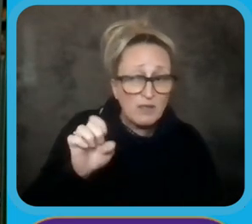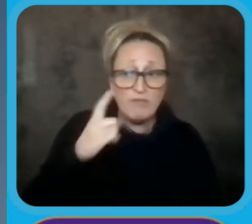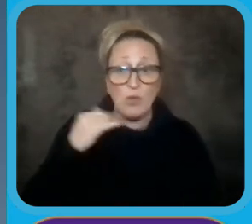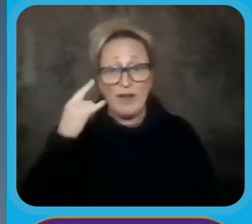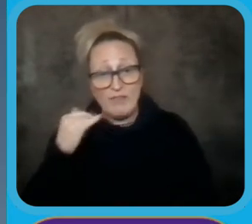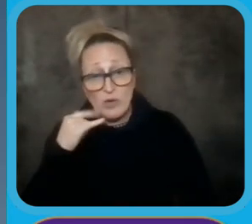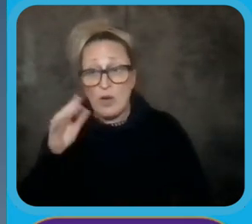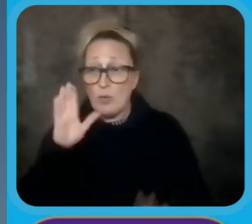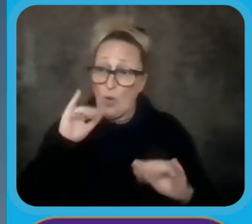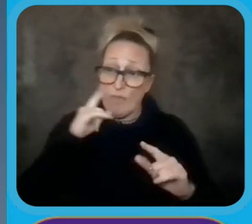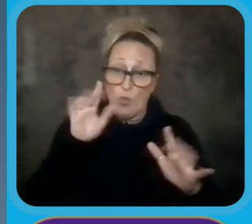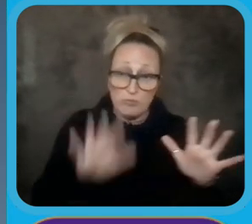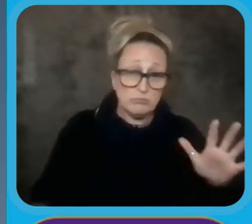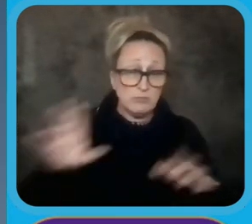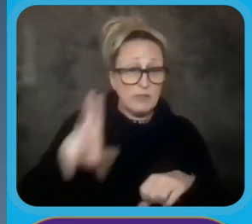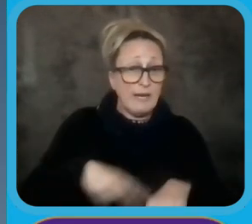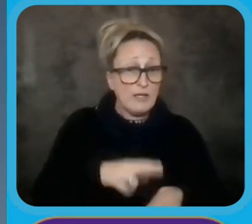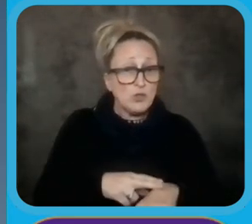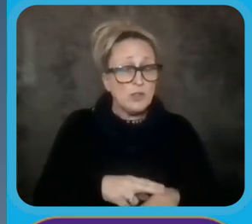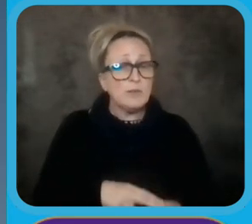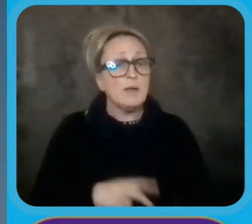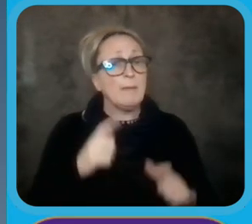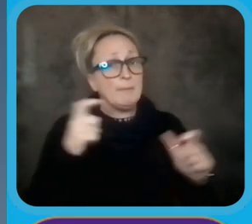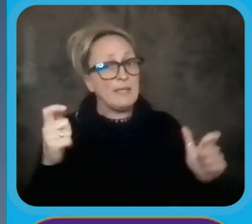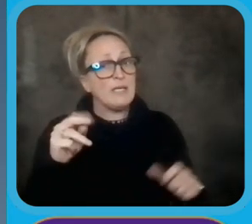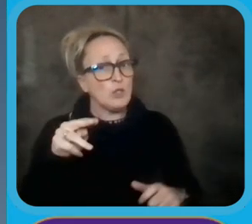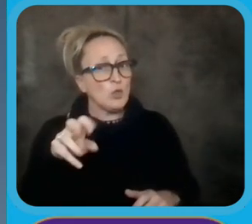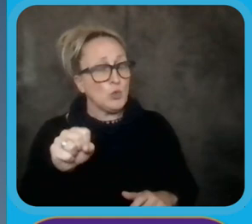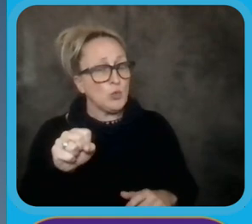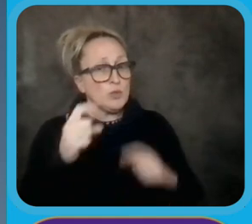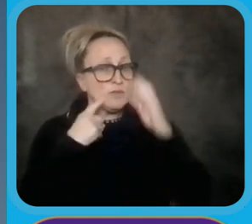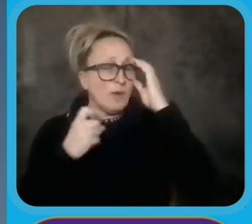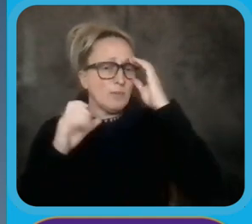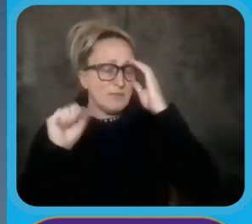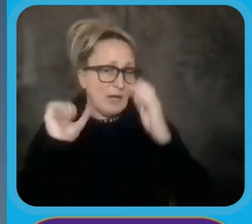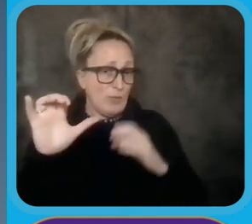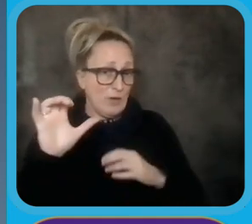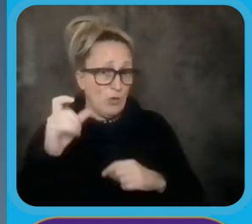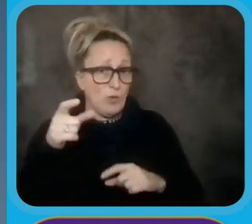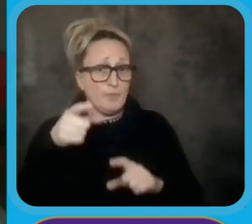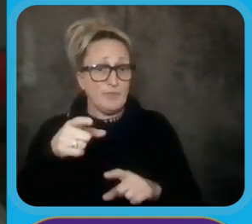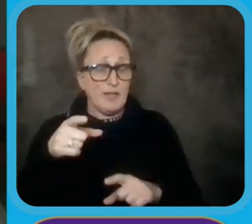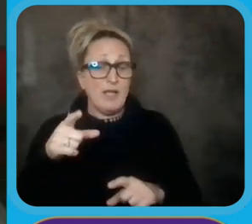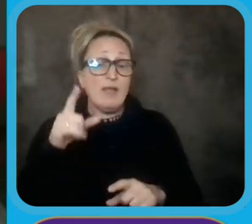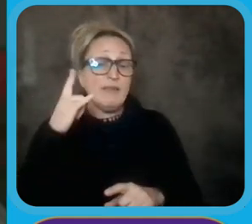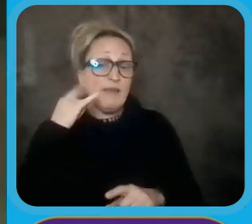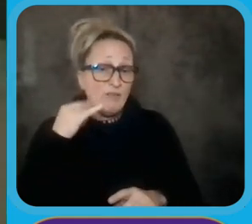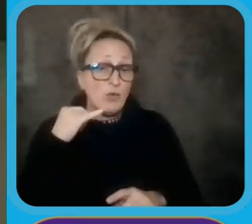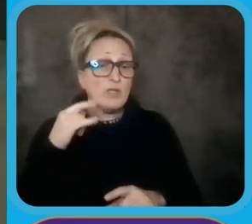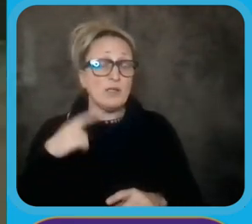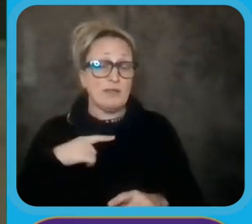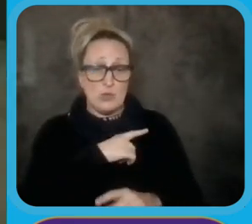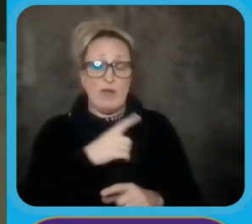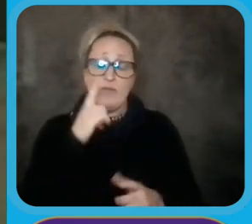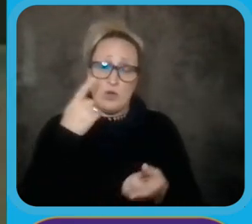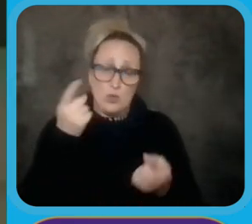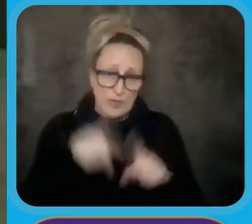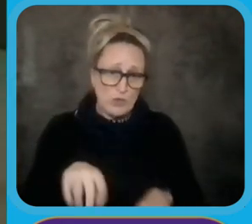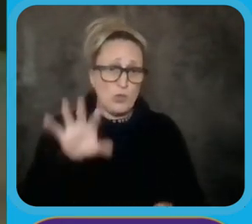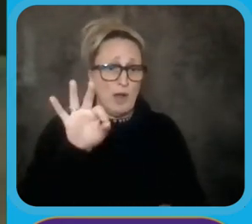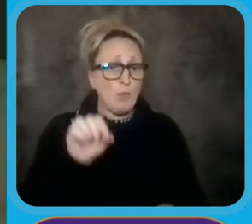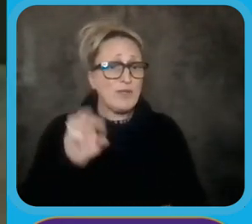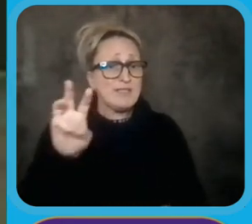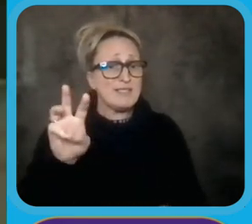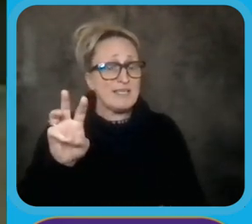for the nation. Big news from Sacramento that Governor Newsom and the California legislature have agreed to a $9.6 billion